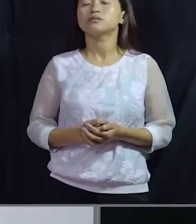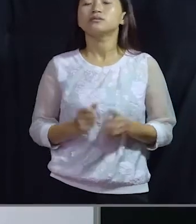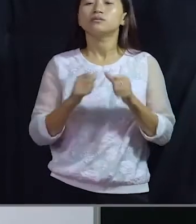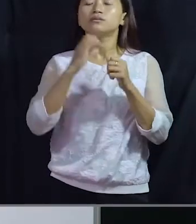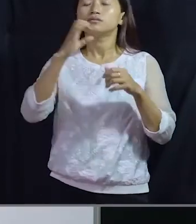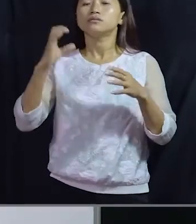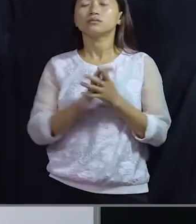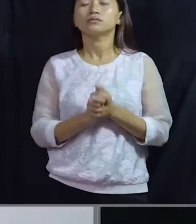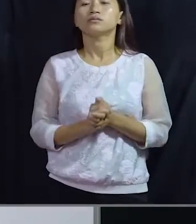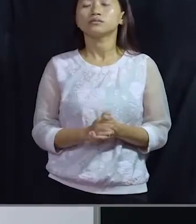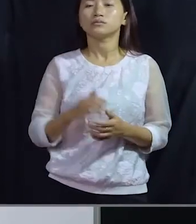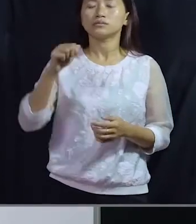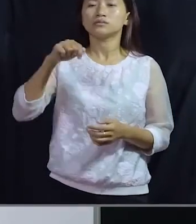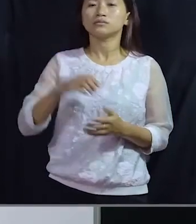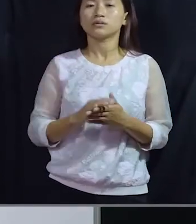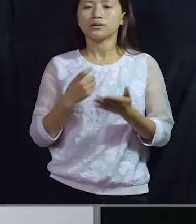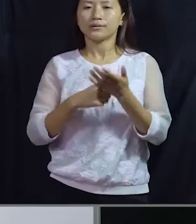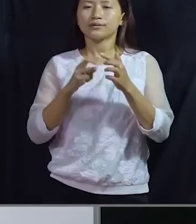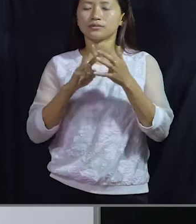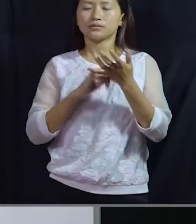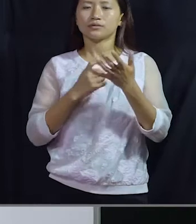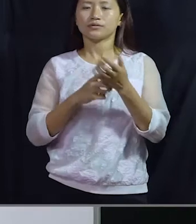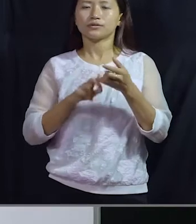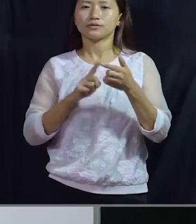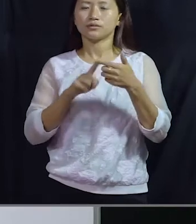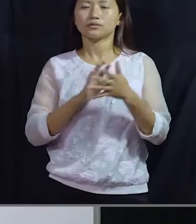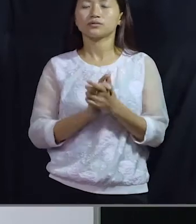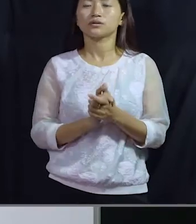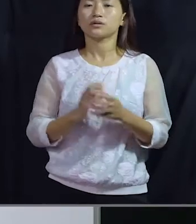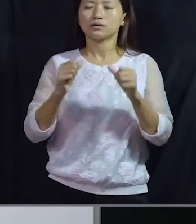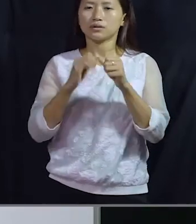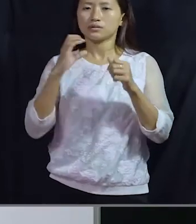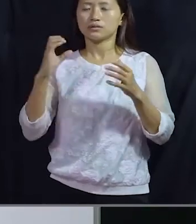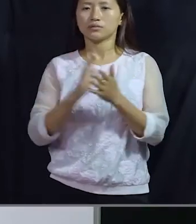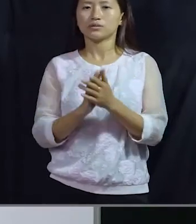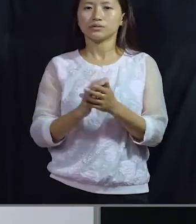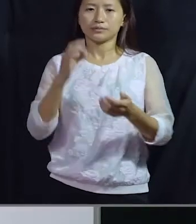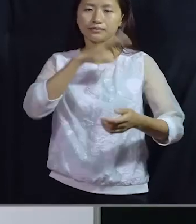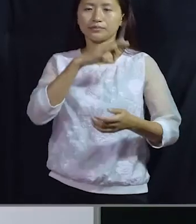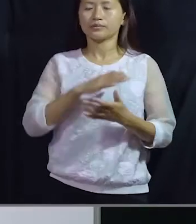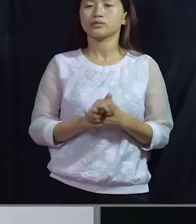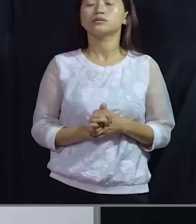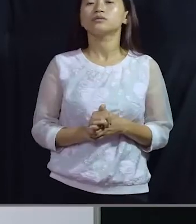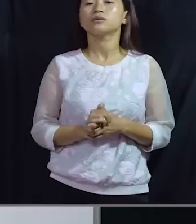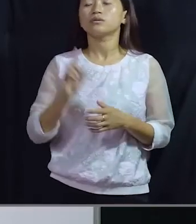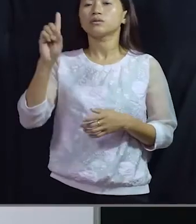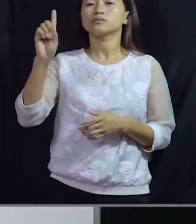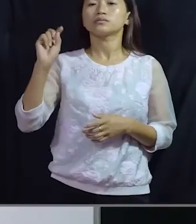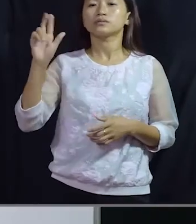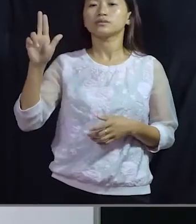account. This is also a reserve, accumulated profit. So it is 1,800